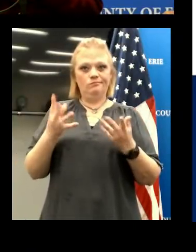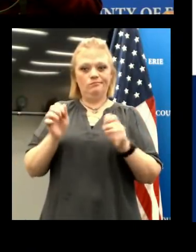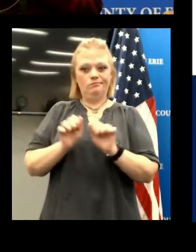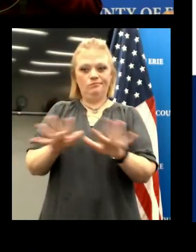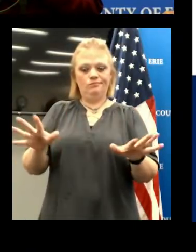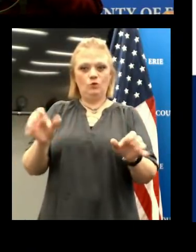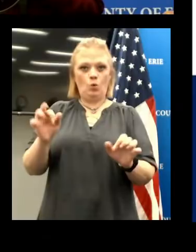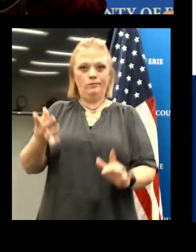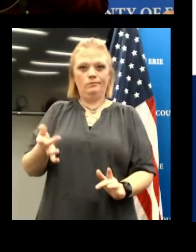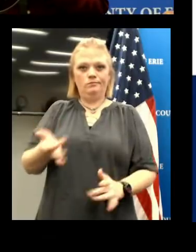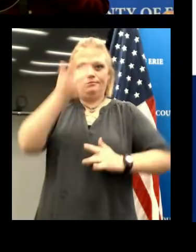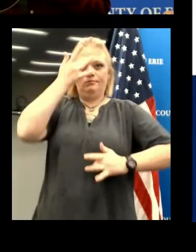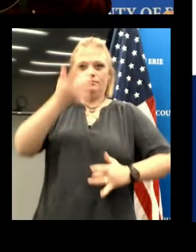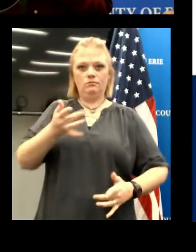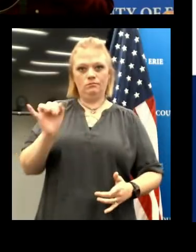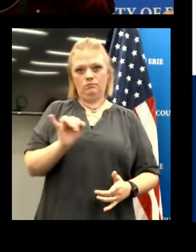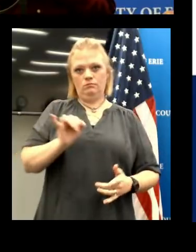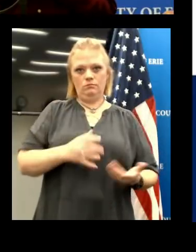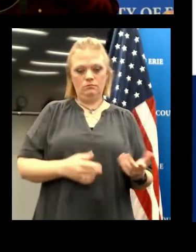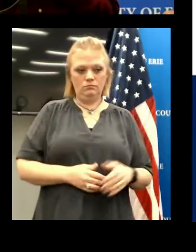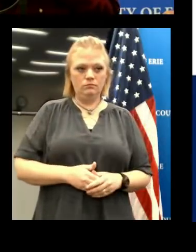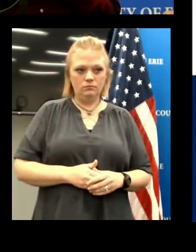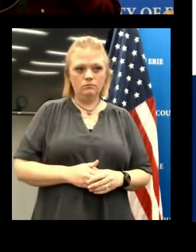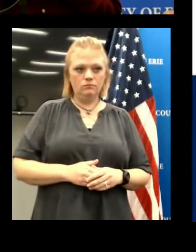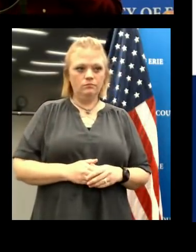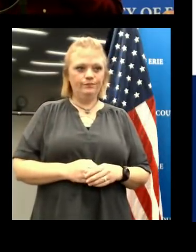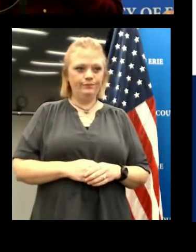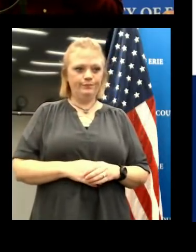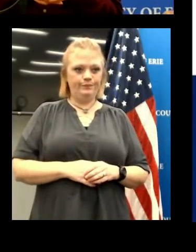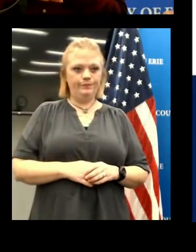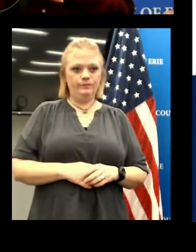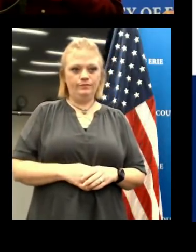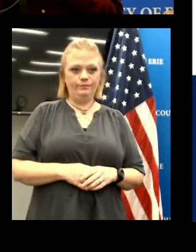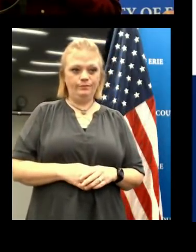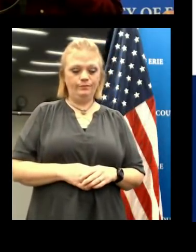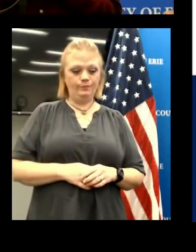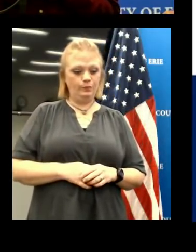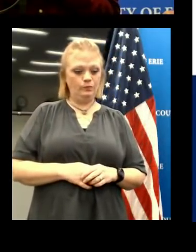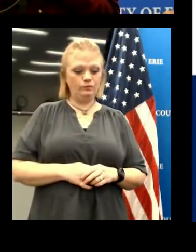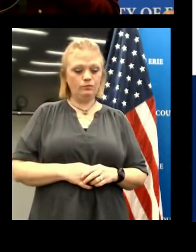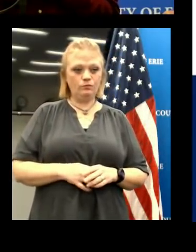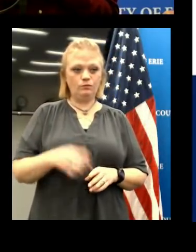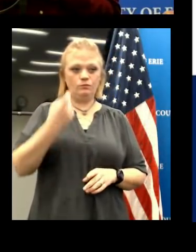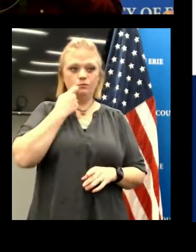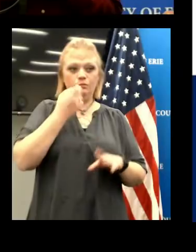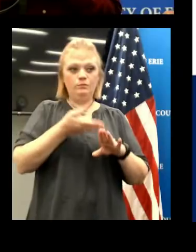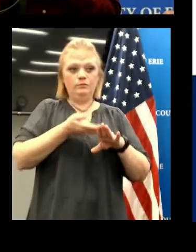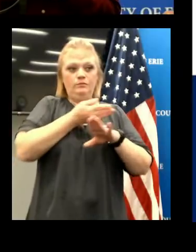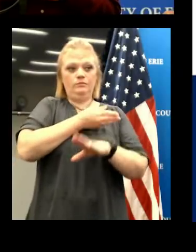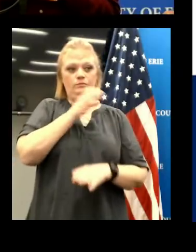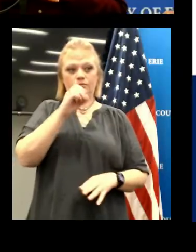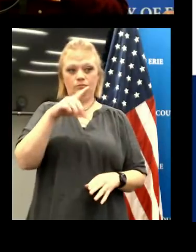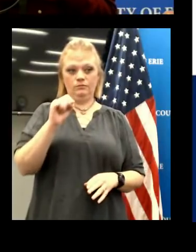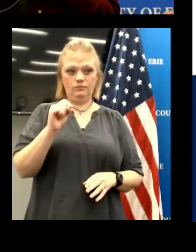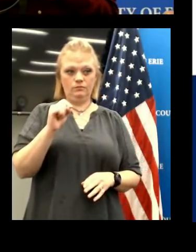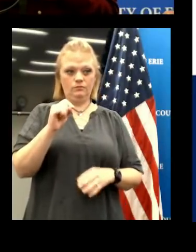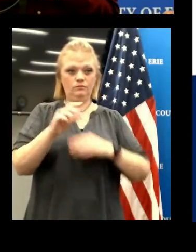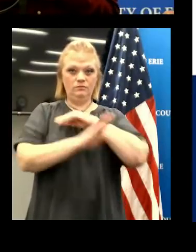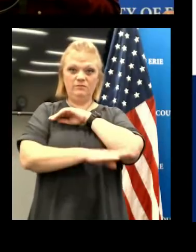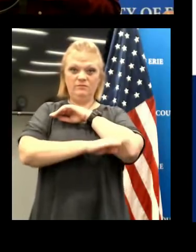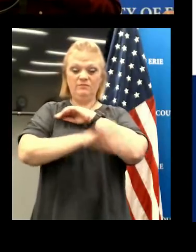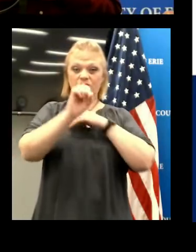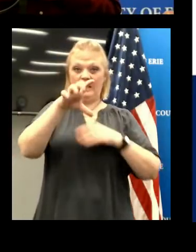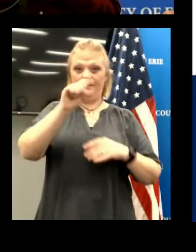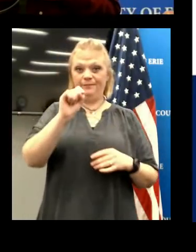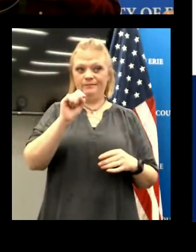getting infected too. So we've just before October, in September we only